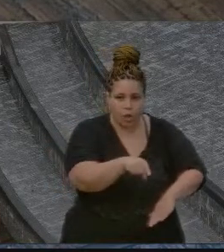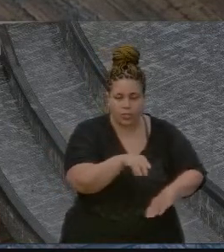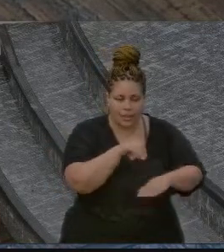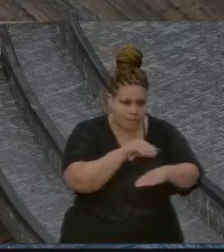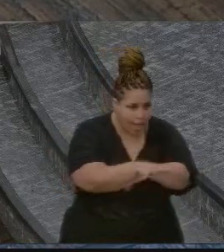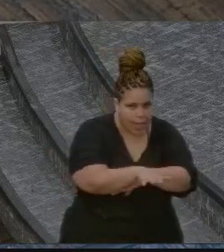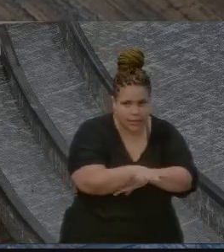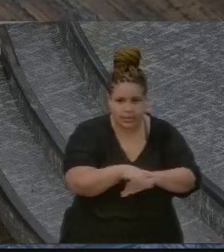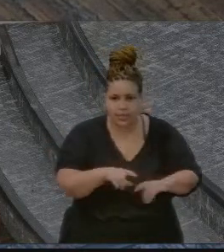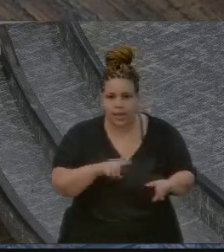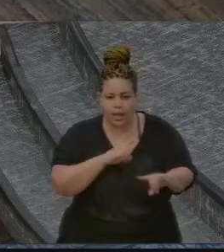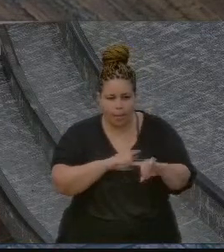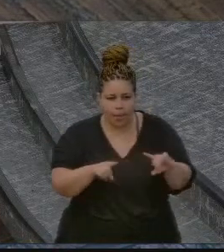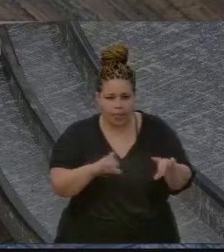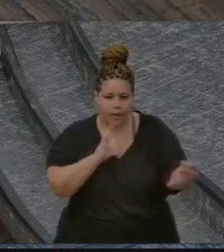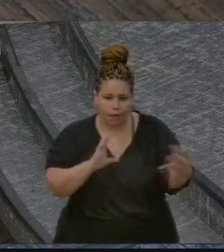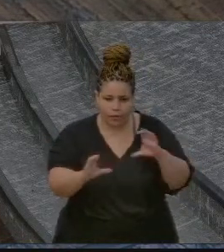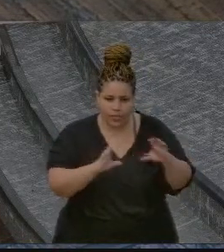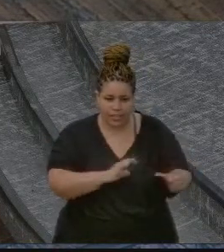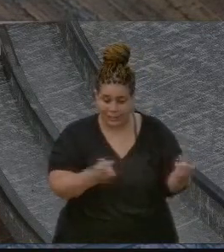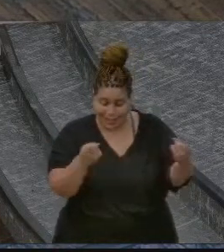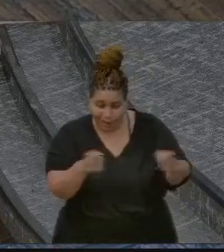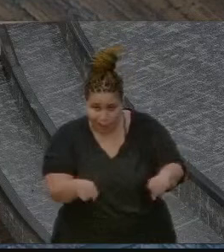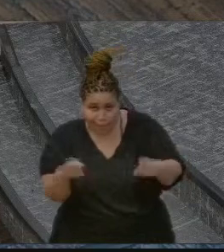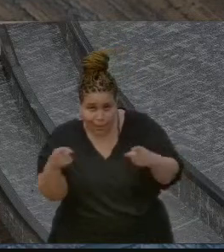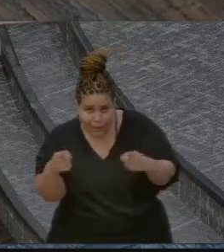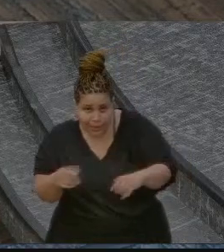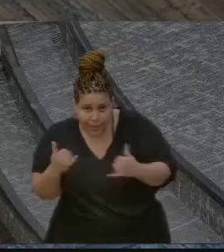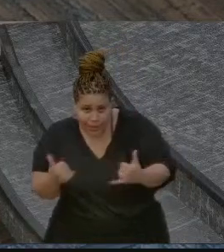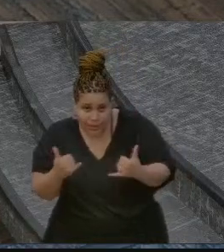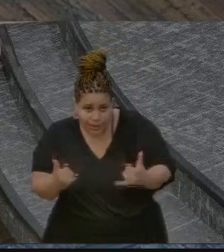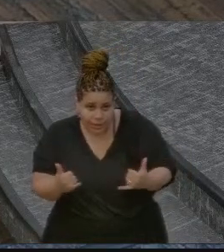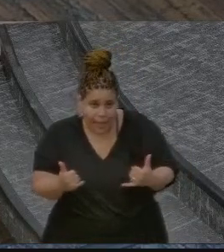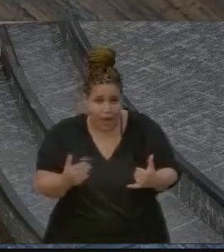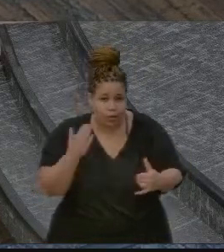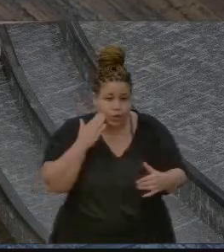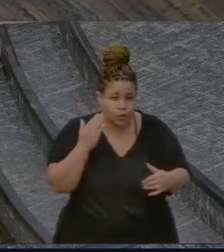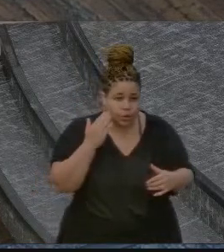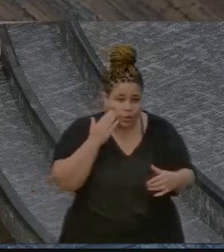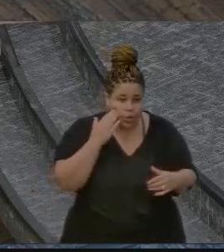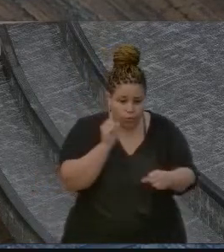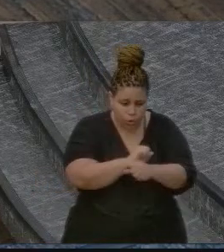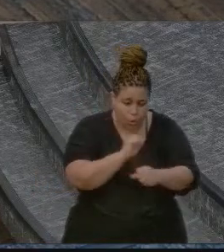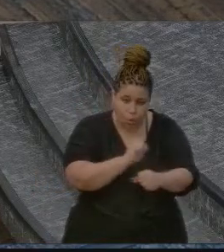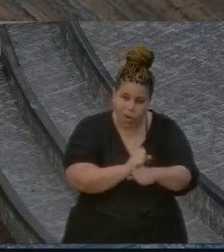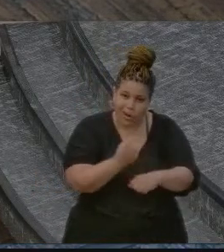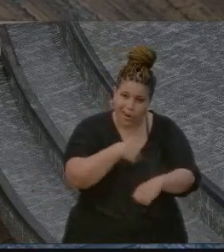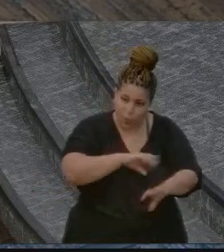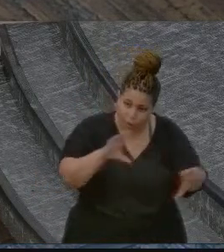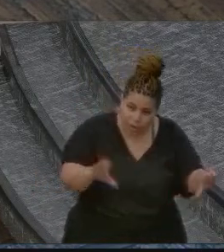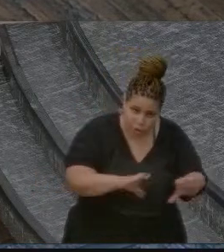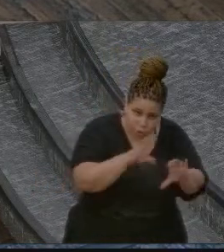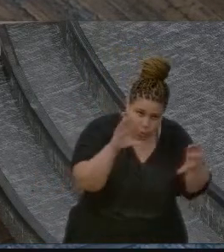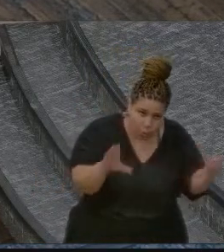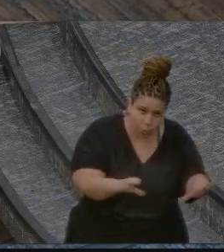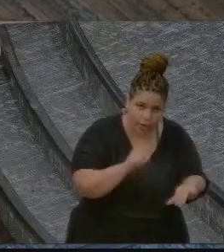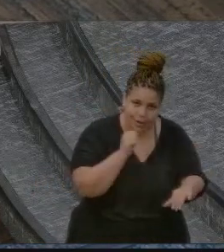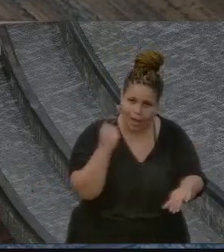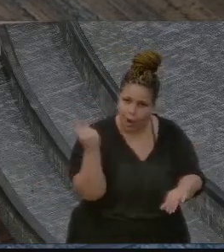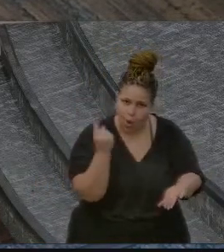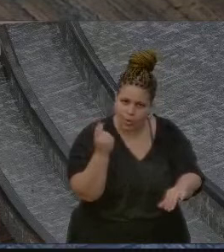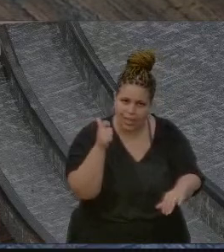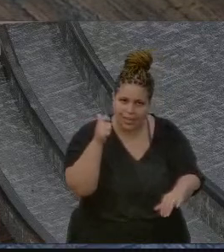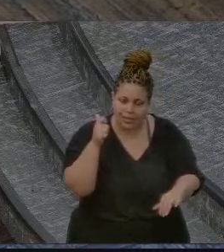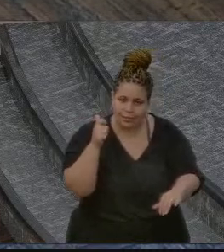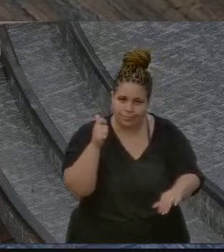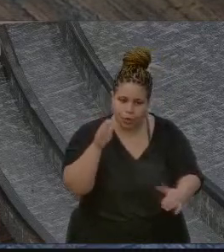that exist, and the investments we're making is not solely to reduce racial inequality. I think it will